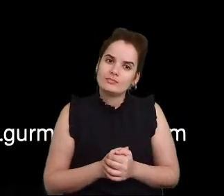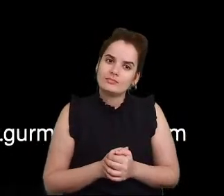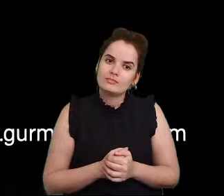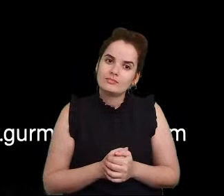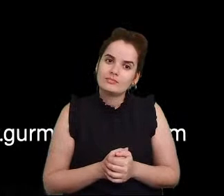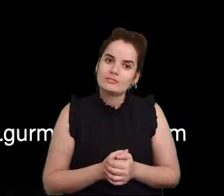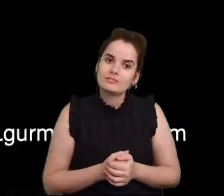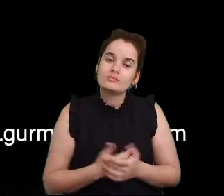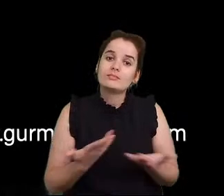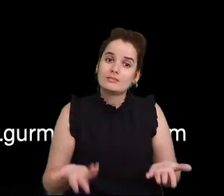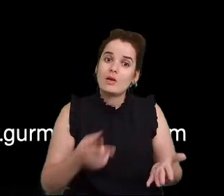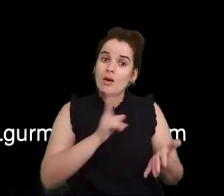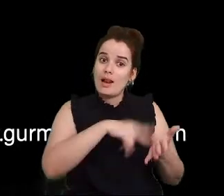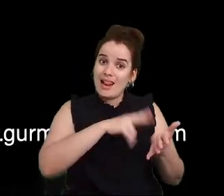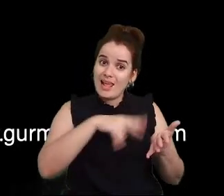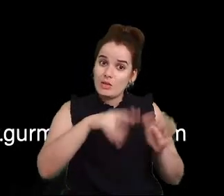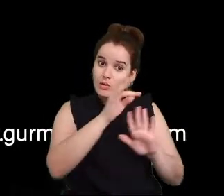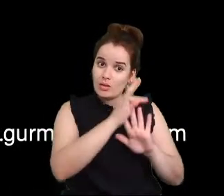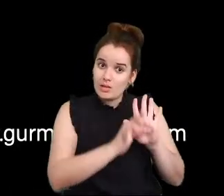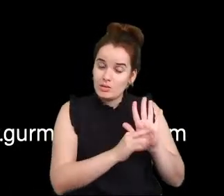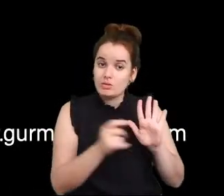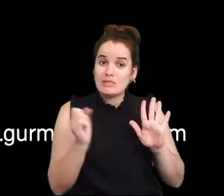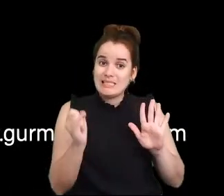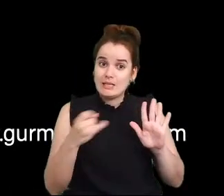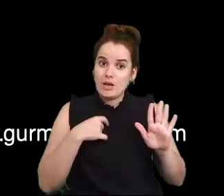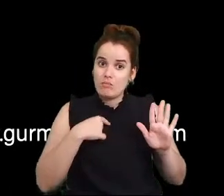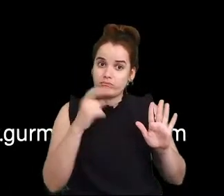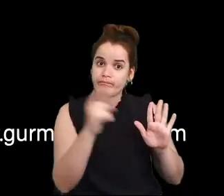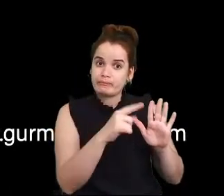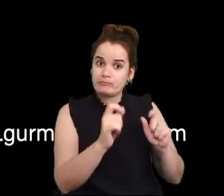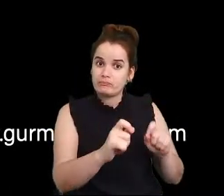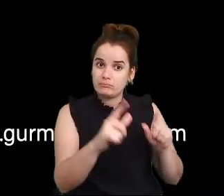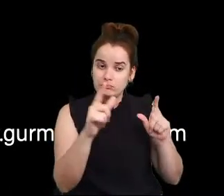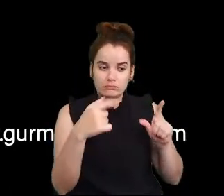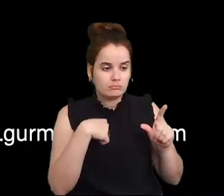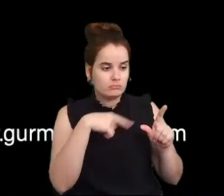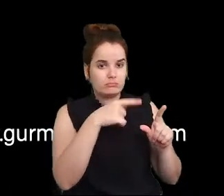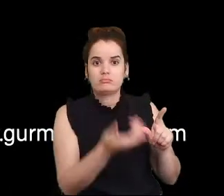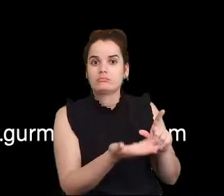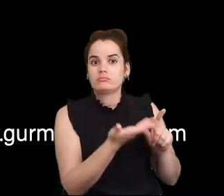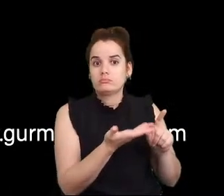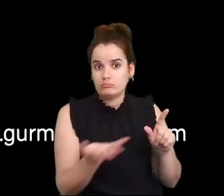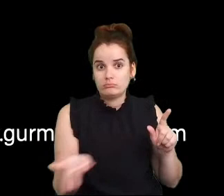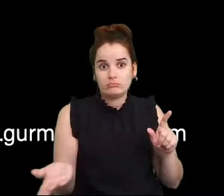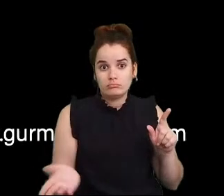If I see the alt text for this chart, it says image.